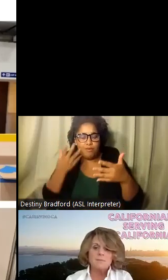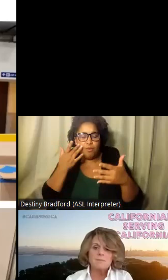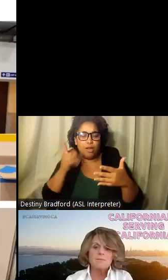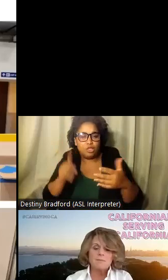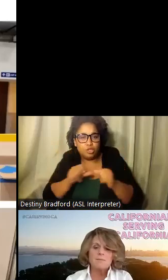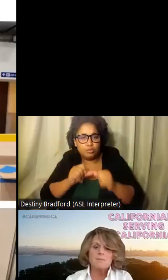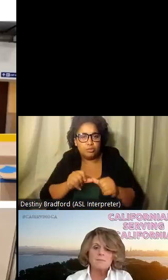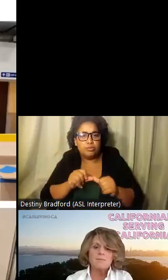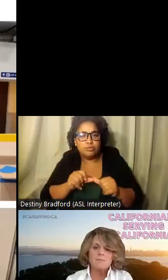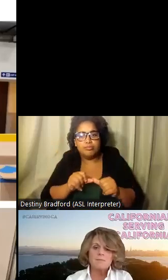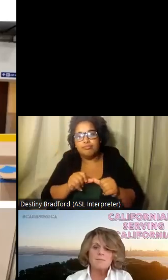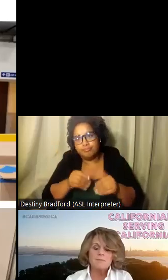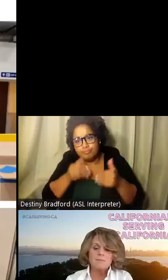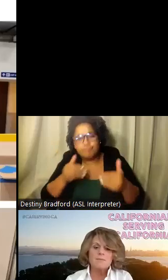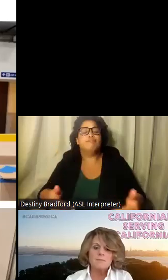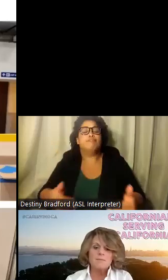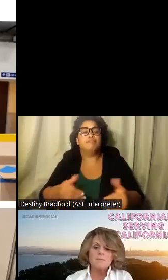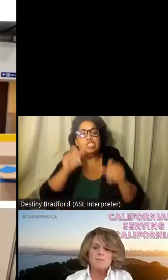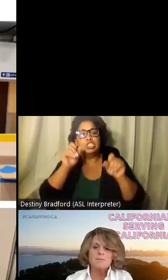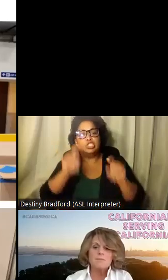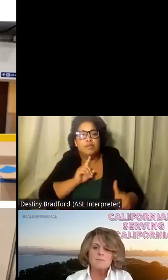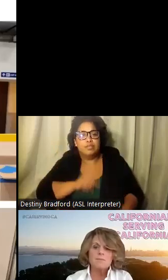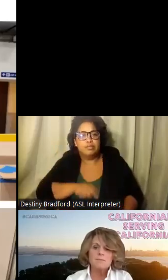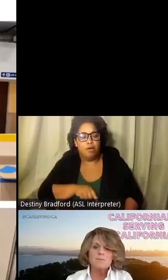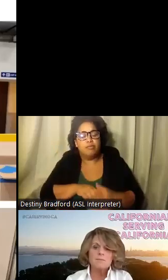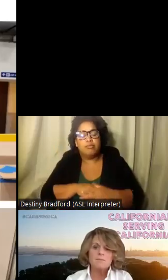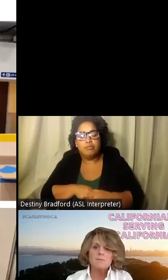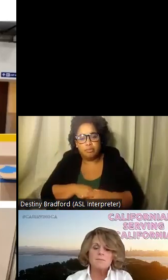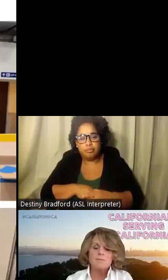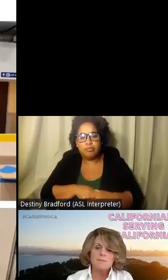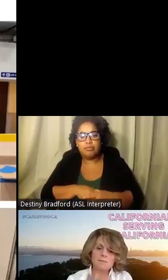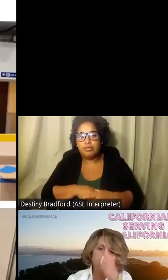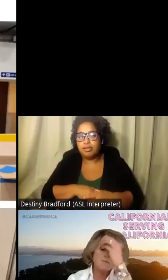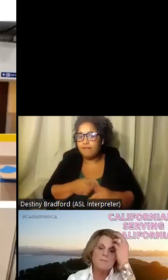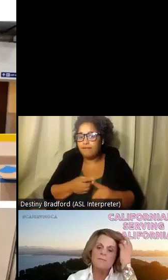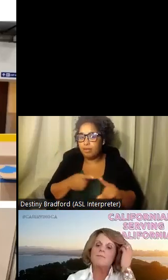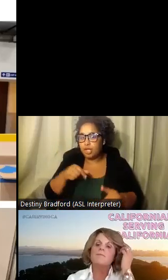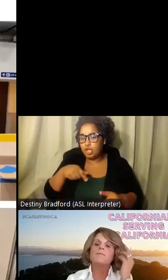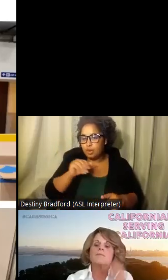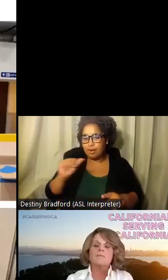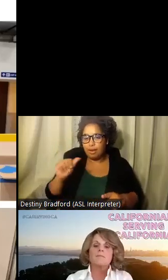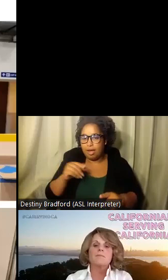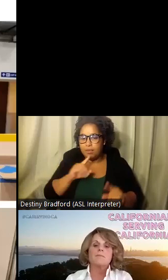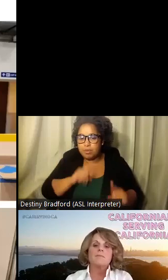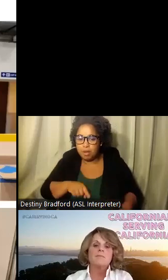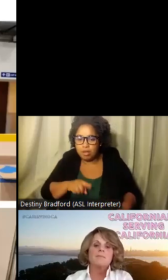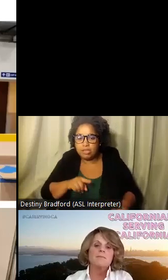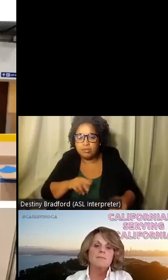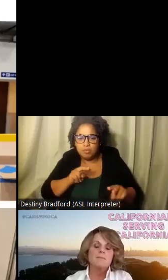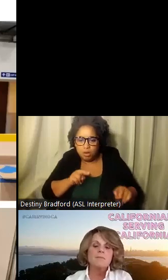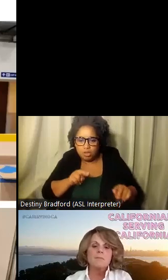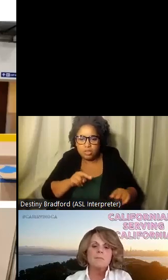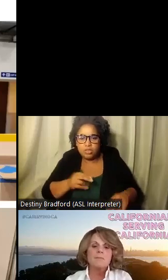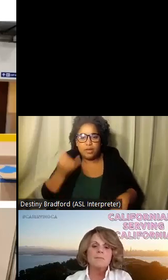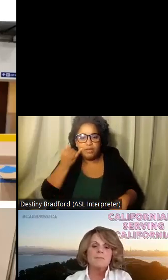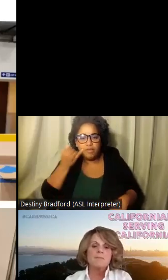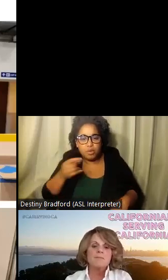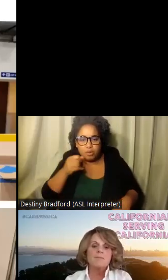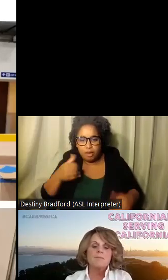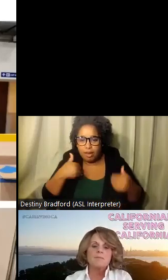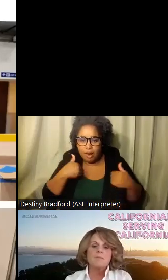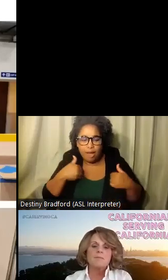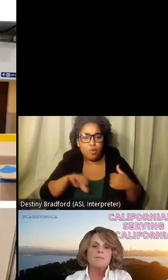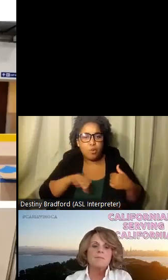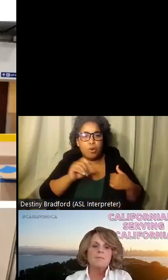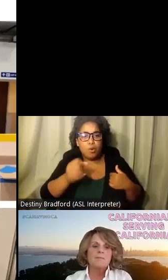and the Q&A that have been coming through. I think we've done a pretty good job trying to stay on top of those. So if you didn't have your